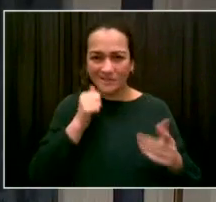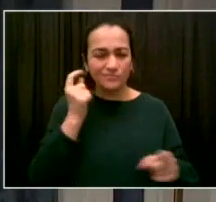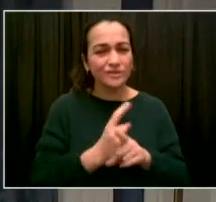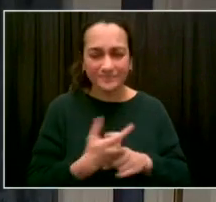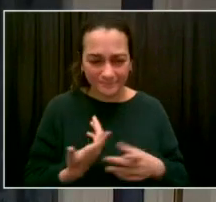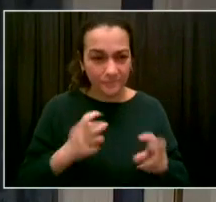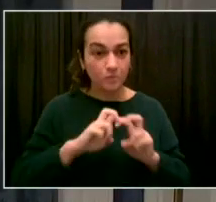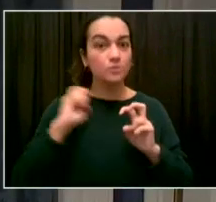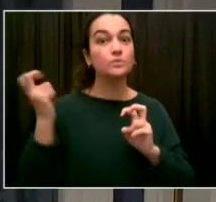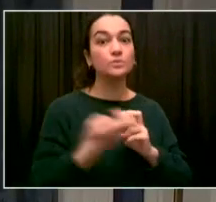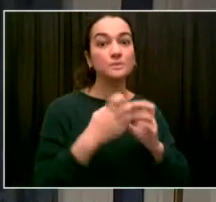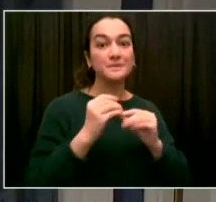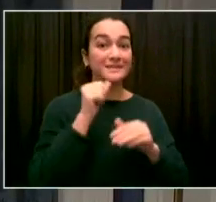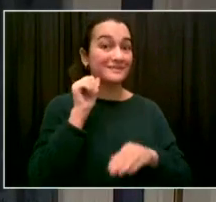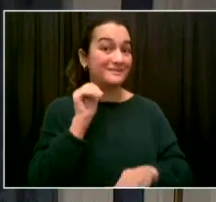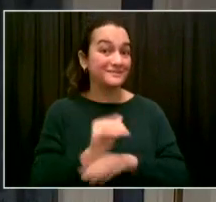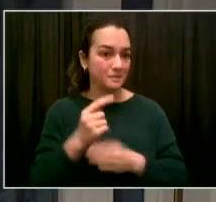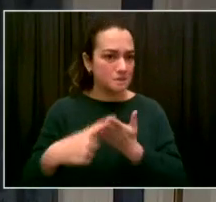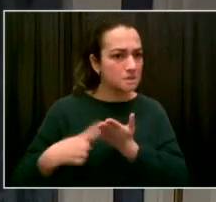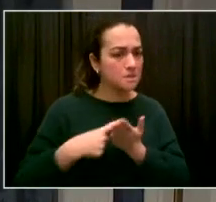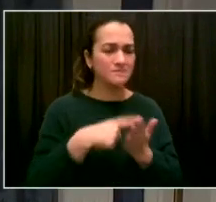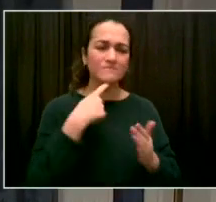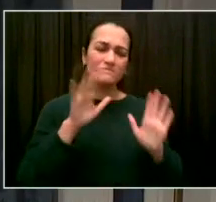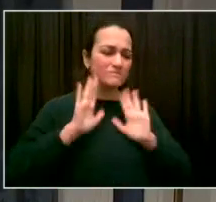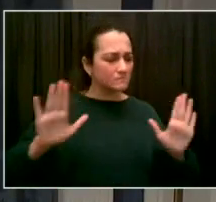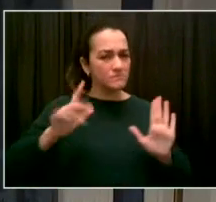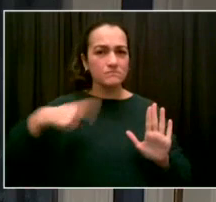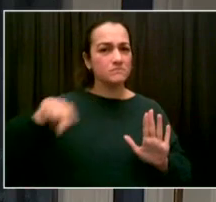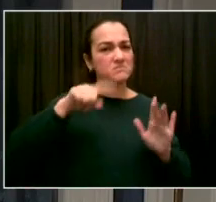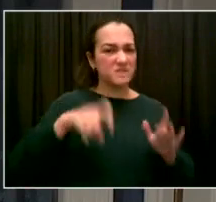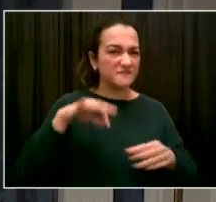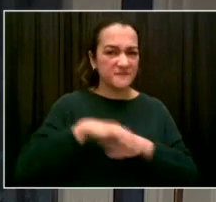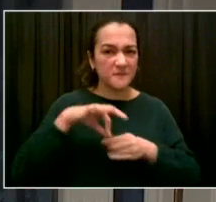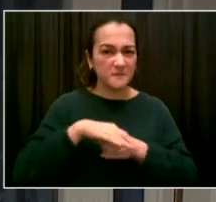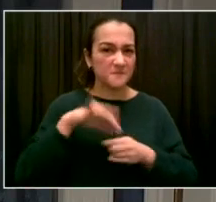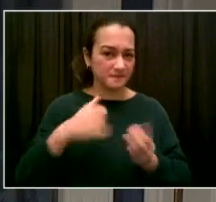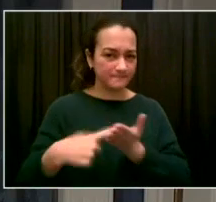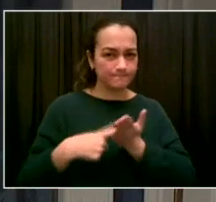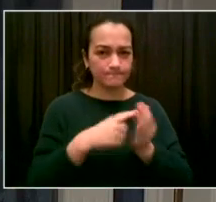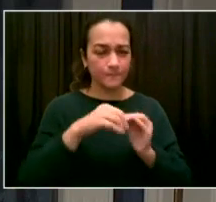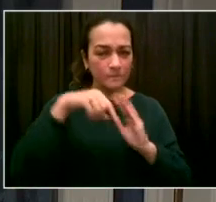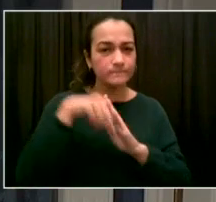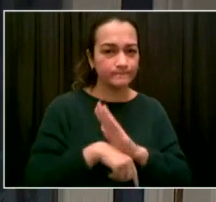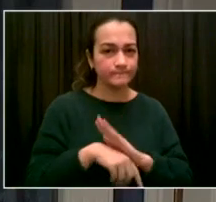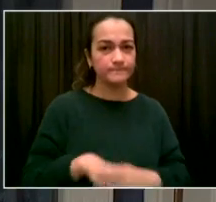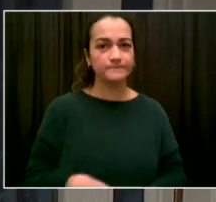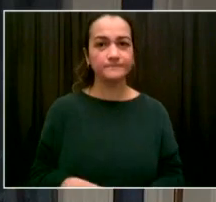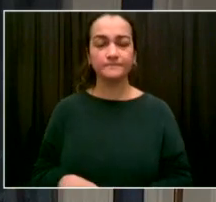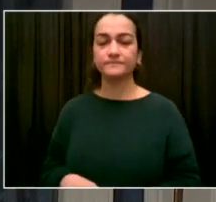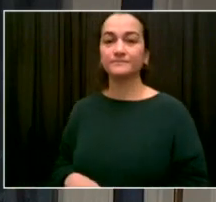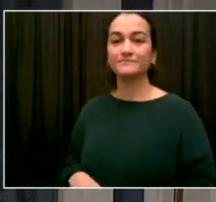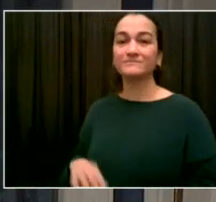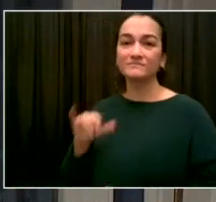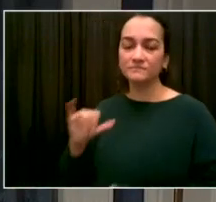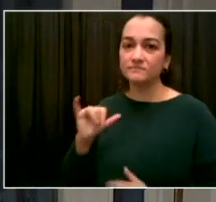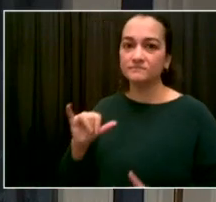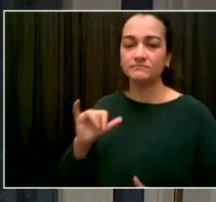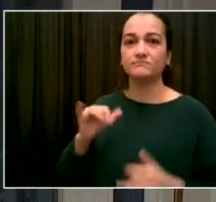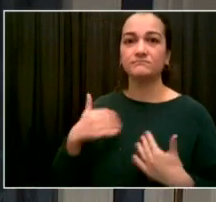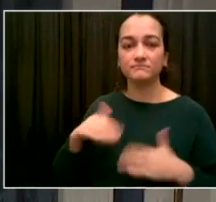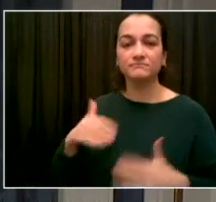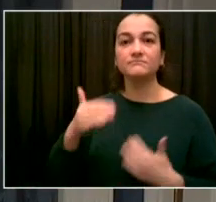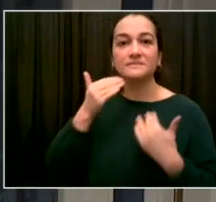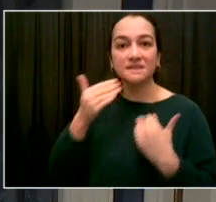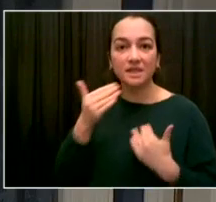is extraordinarily encouraging. And the fact that everyone's talking, but most especially the fact that you are helping everyone, because I've